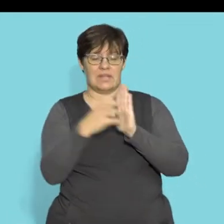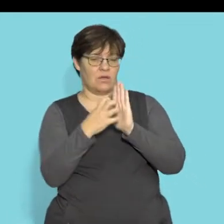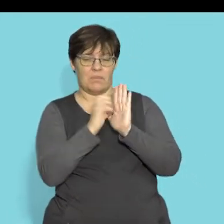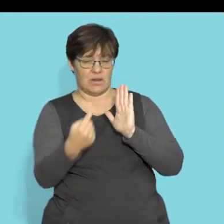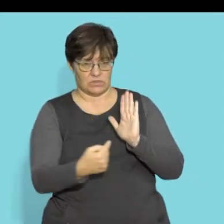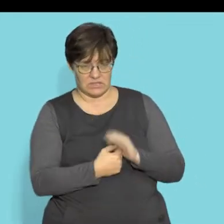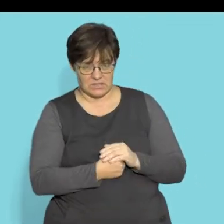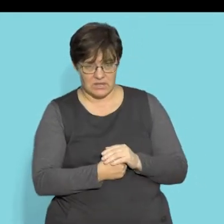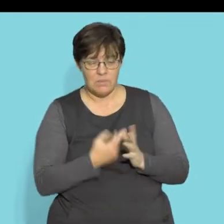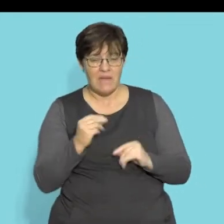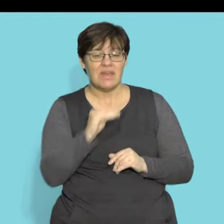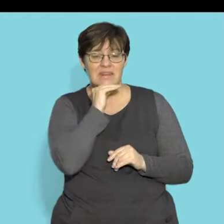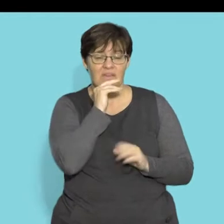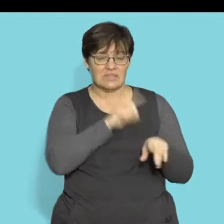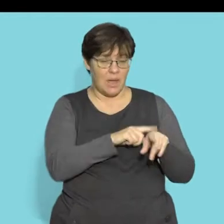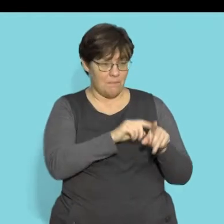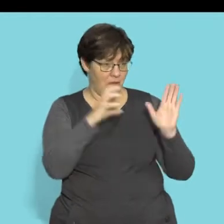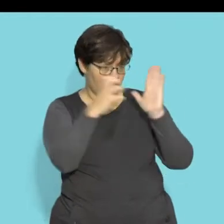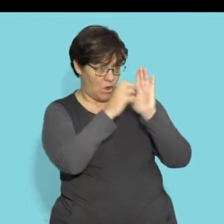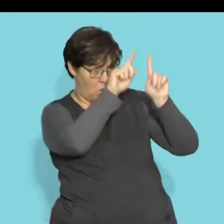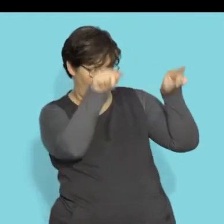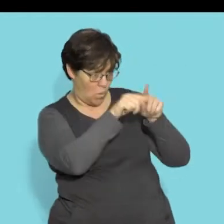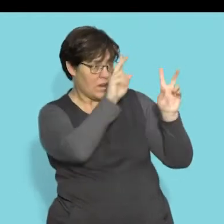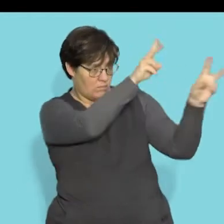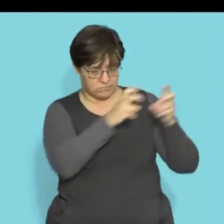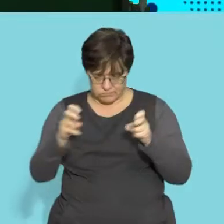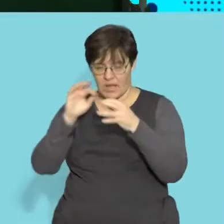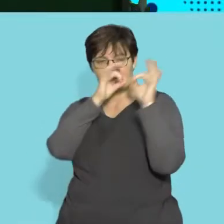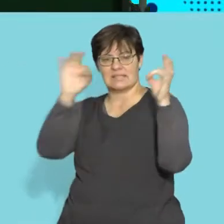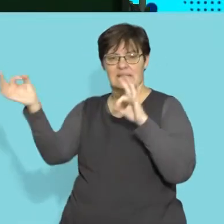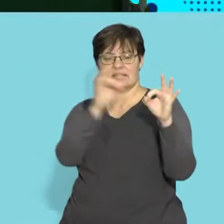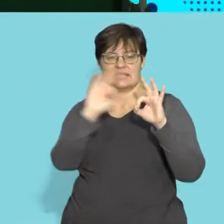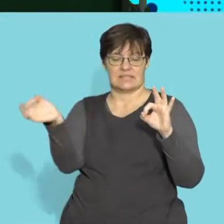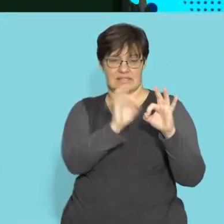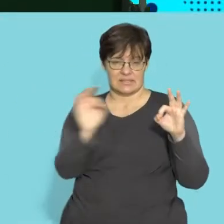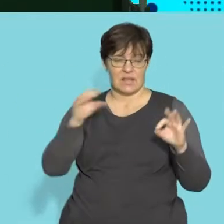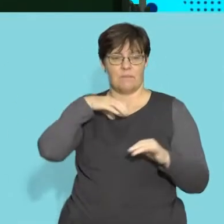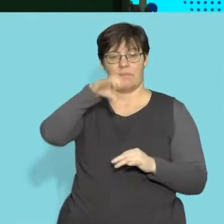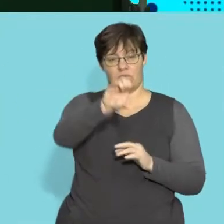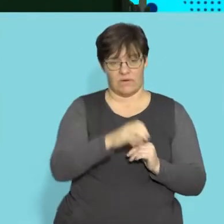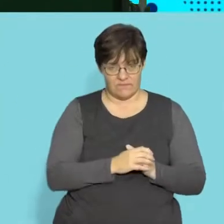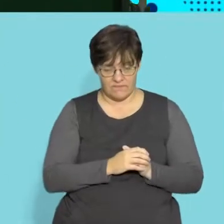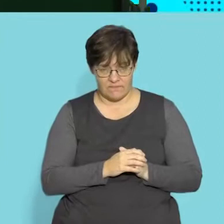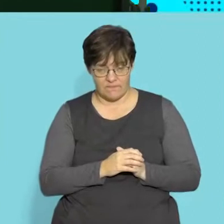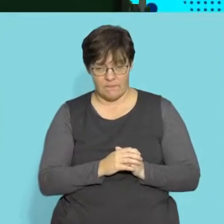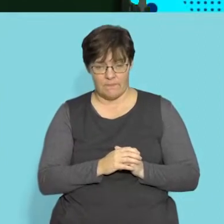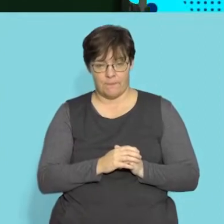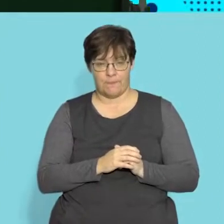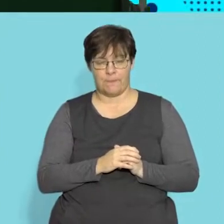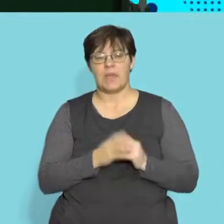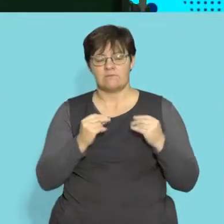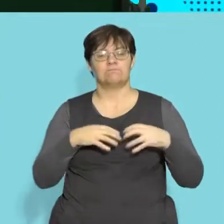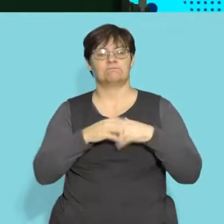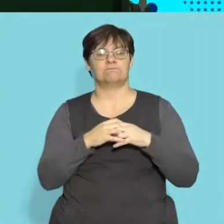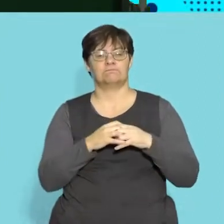got to ensure that you've got sufficient time to now be able to ink that into a paragraph or paragraphs